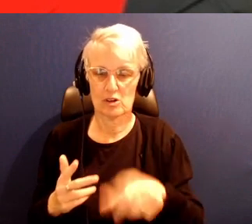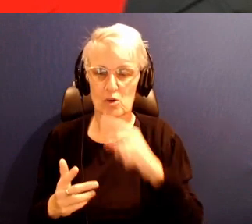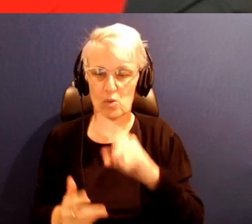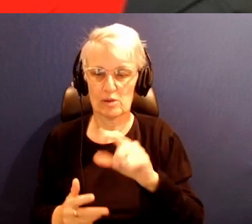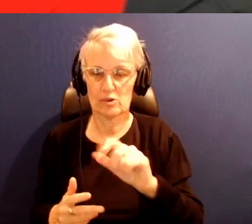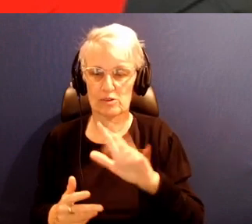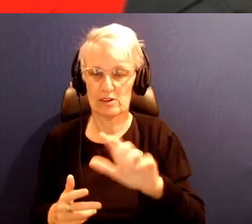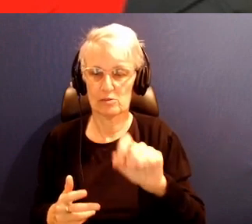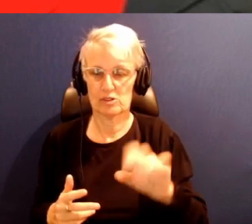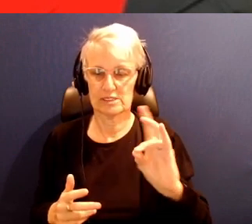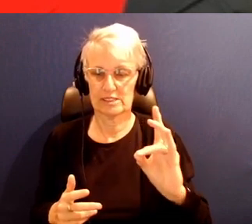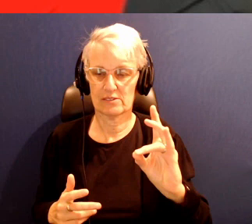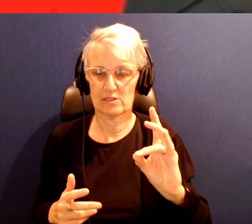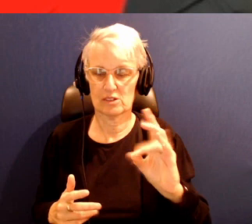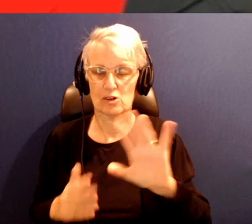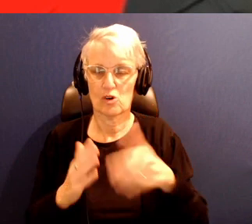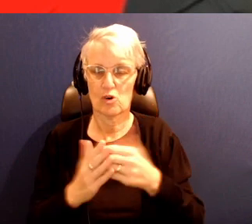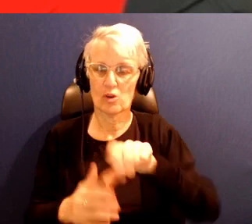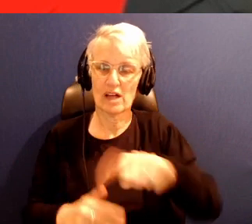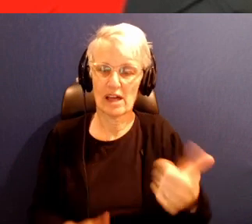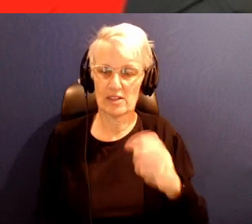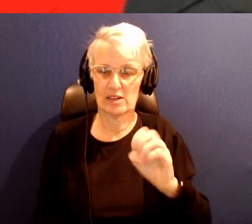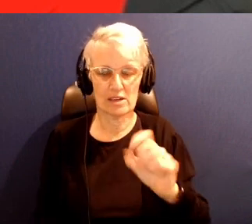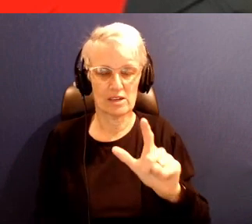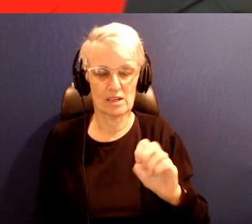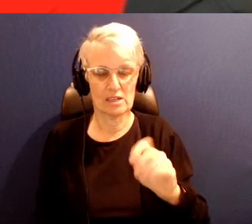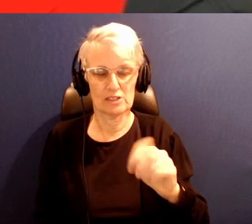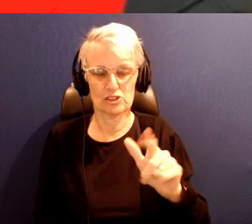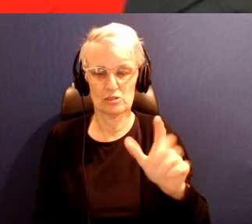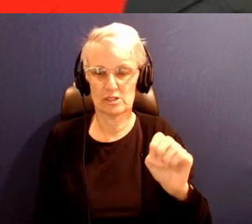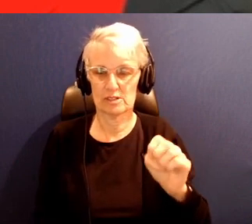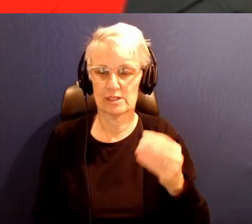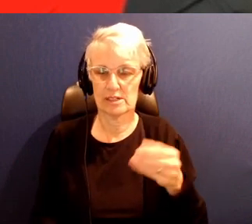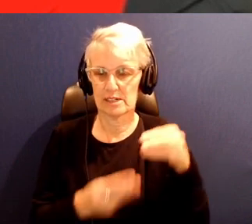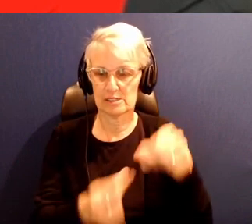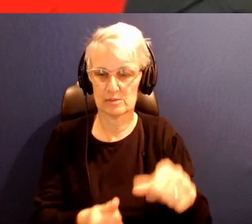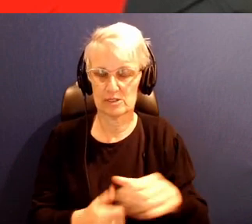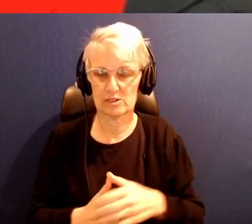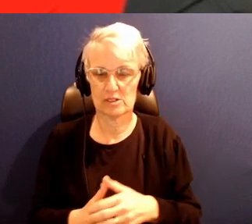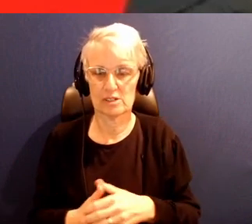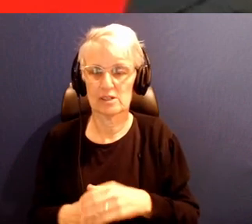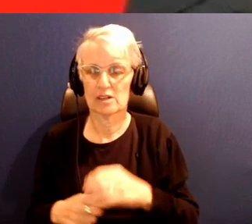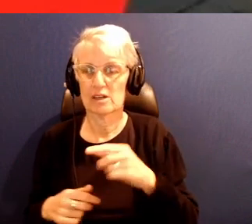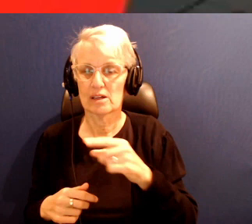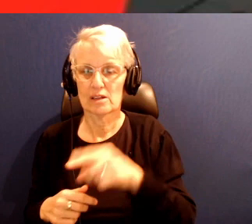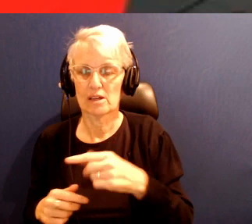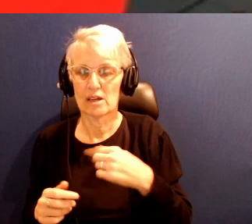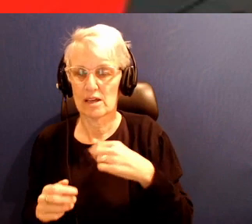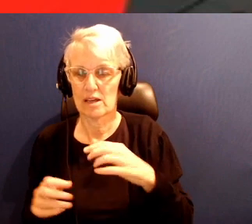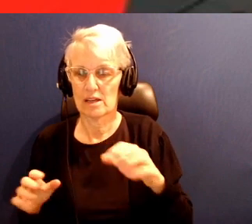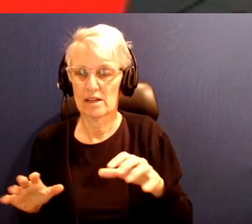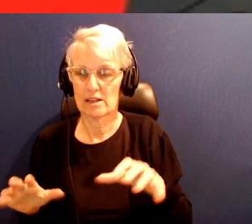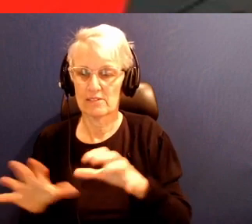line 1.5.7, all other eligible expenses. Innovative engagement activities are a mandatory